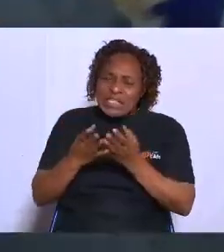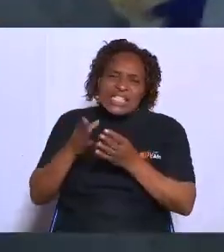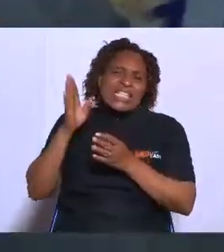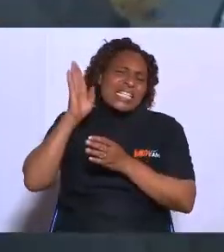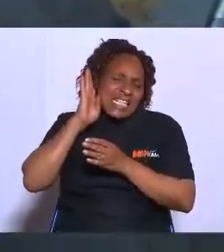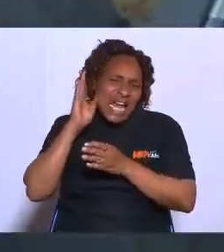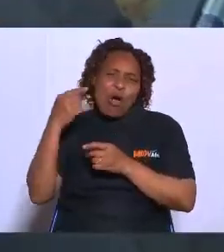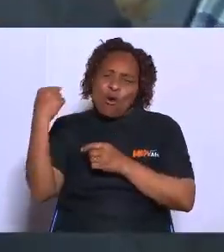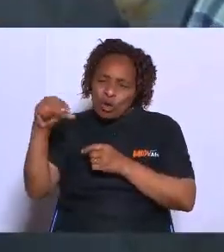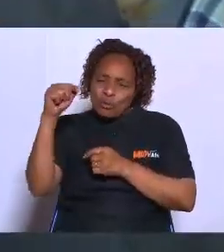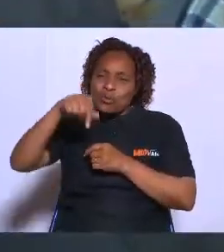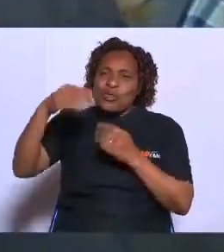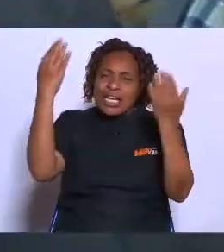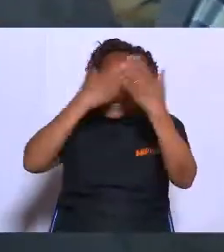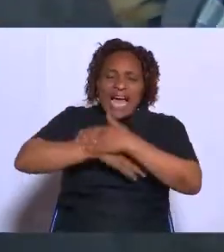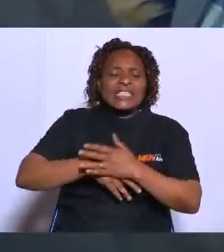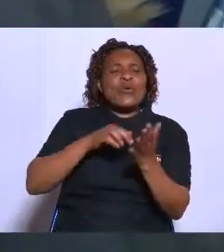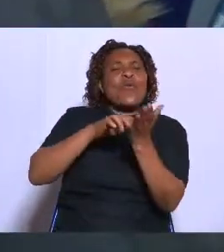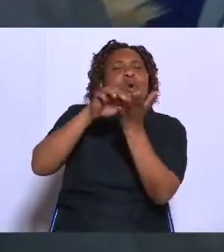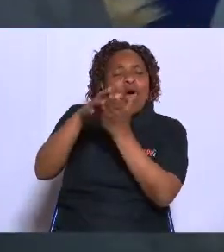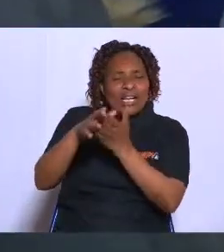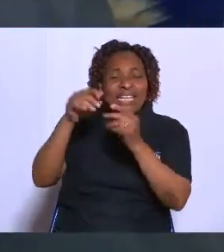foreign Timber